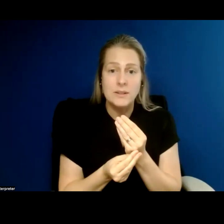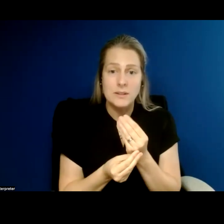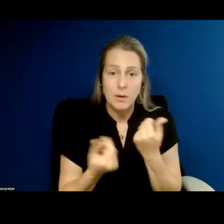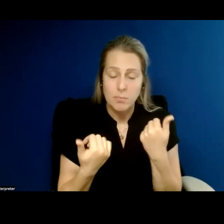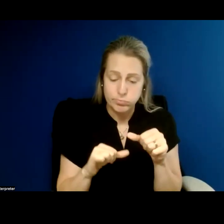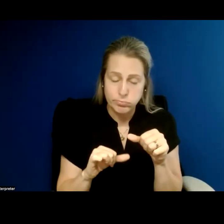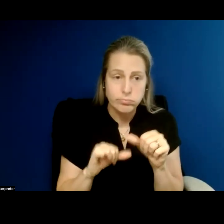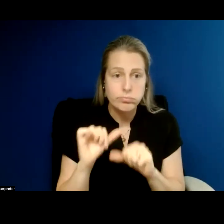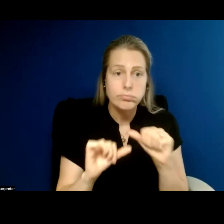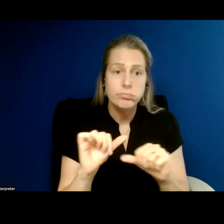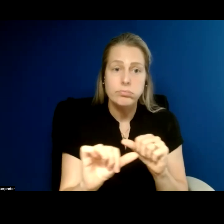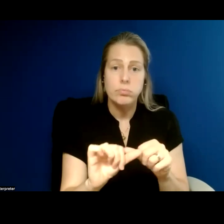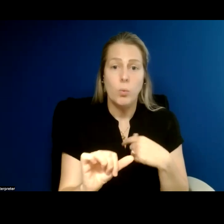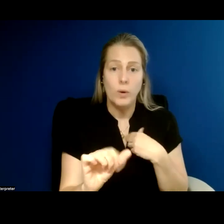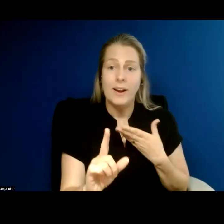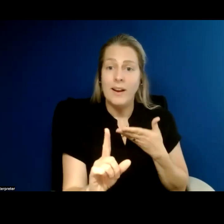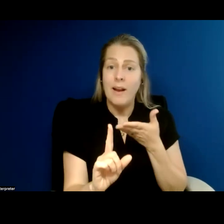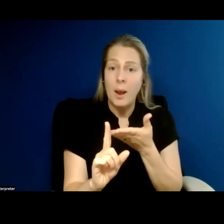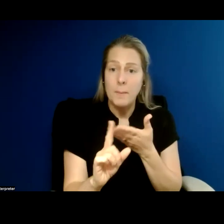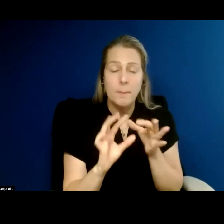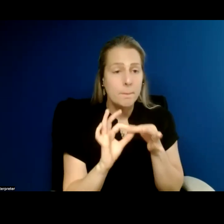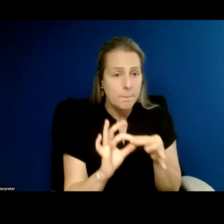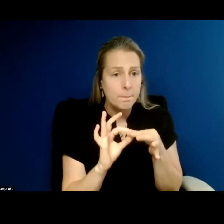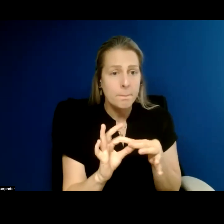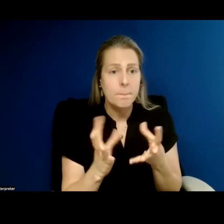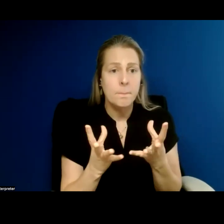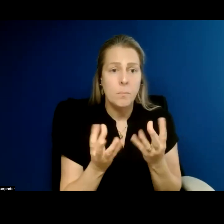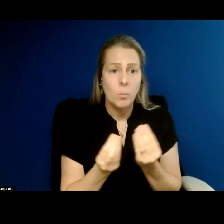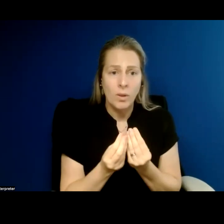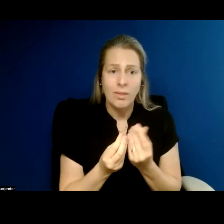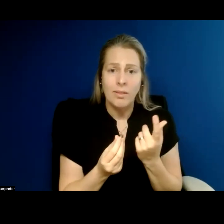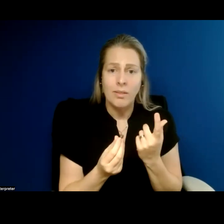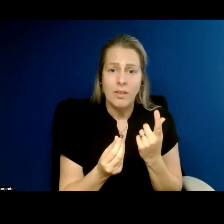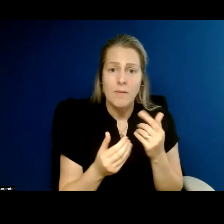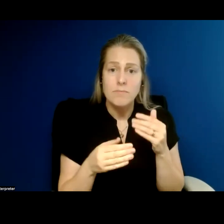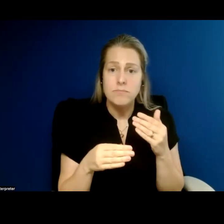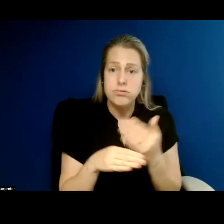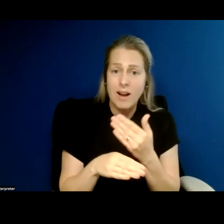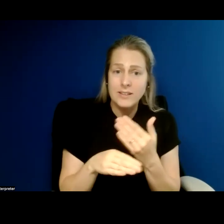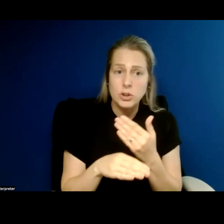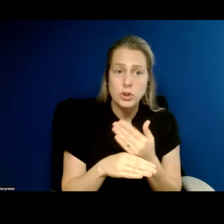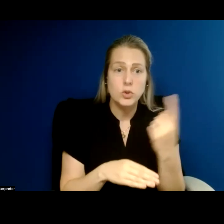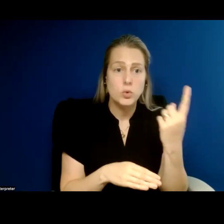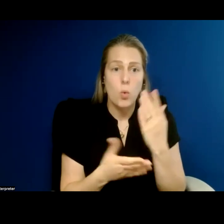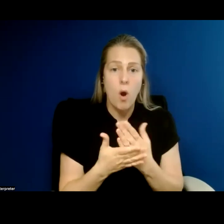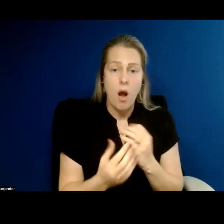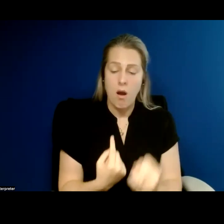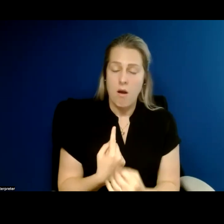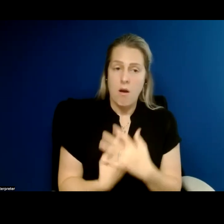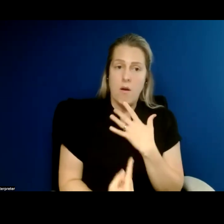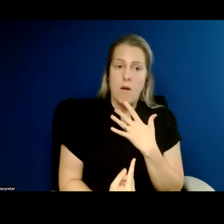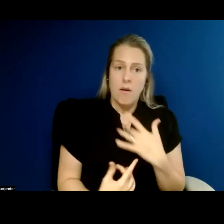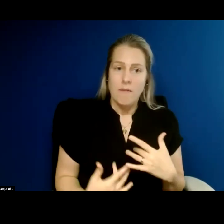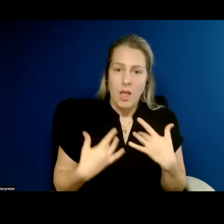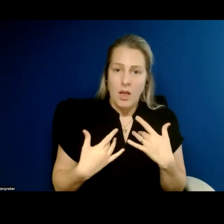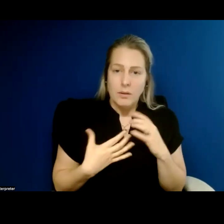aiming to work with, really we exist in order to support the practitioners who are inspired by those ideas already. So